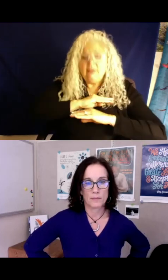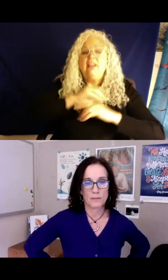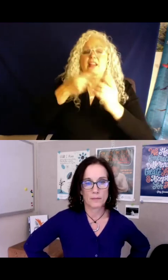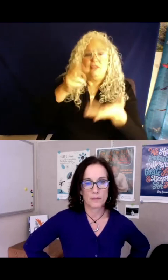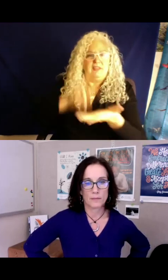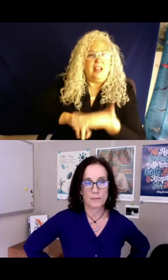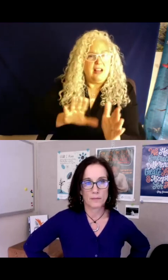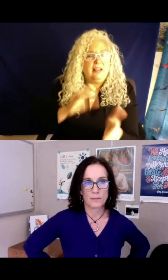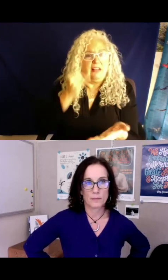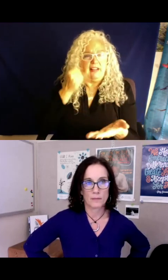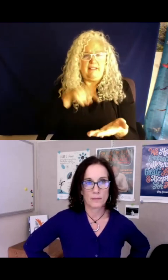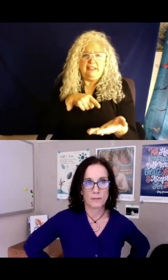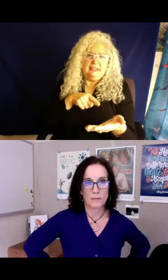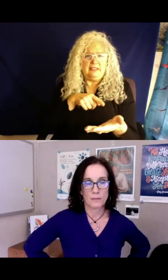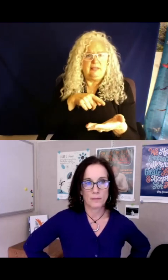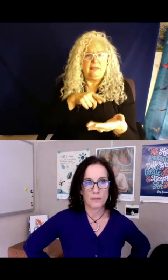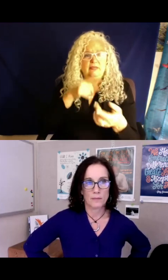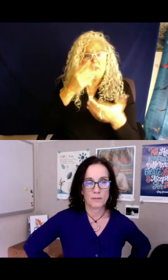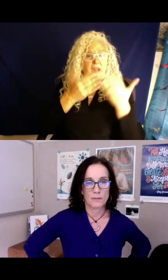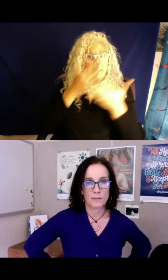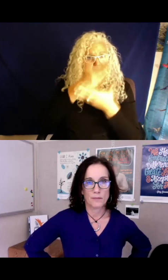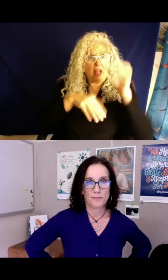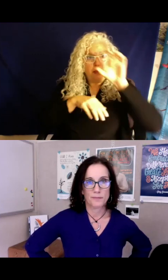make sure that you're satisfied with the